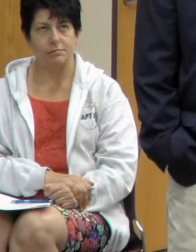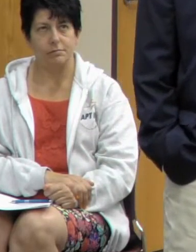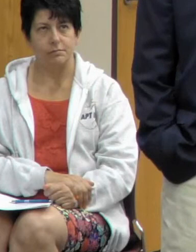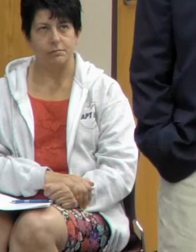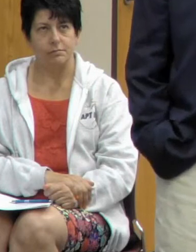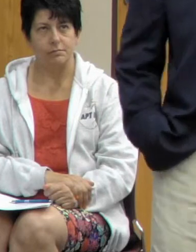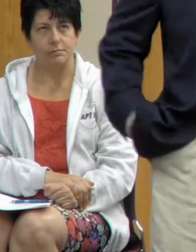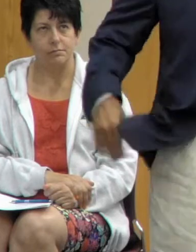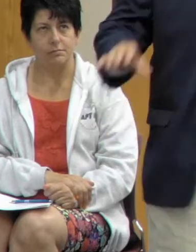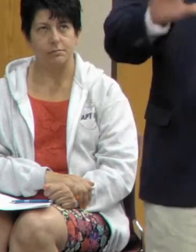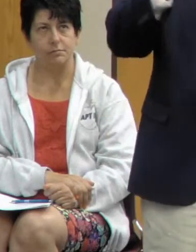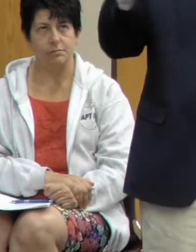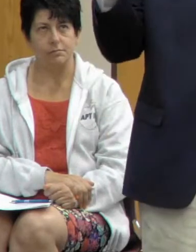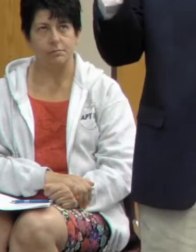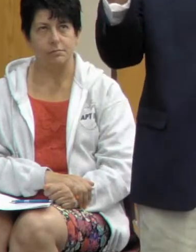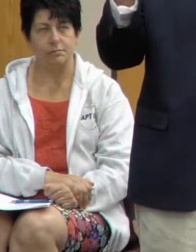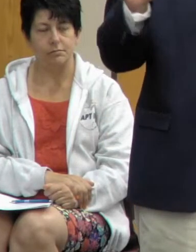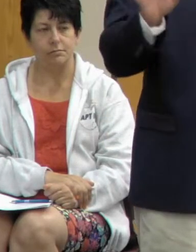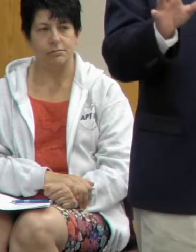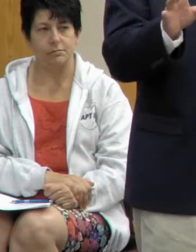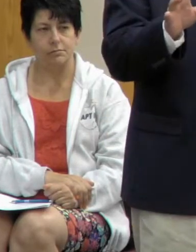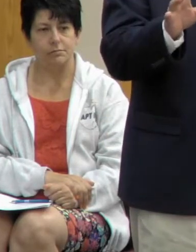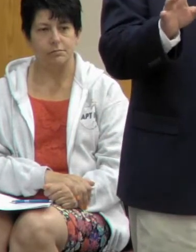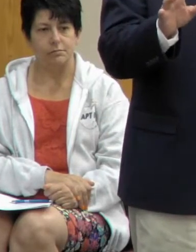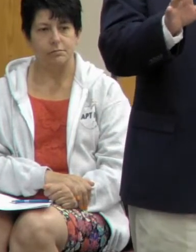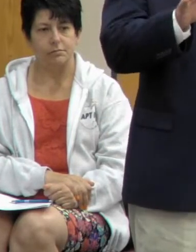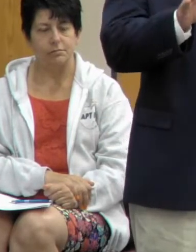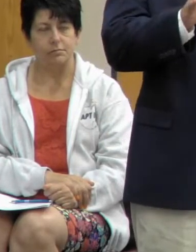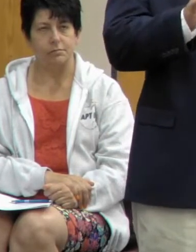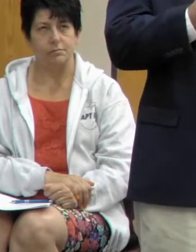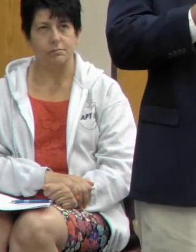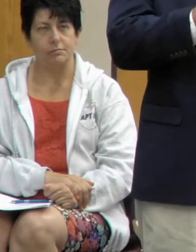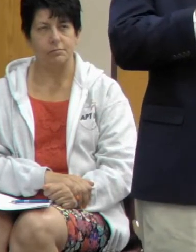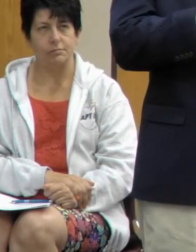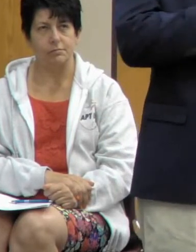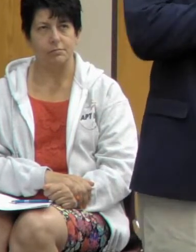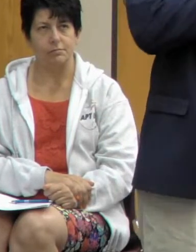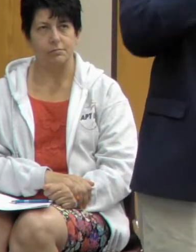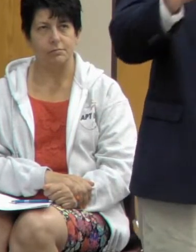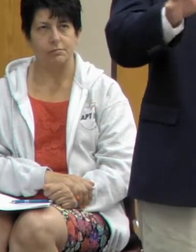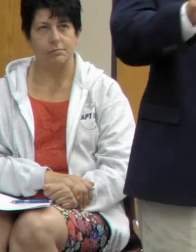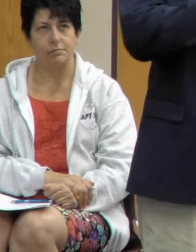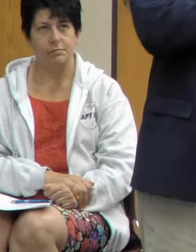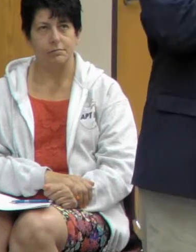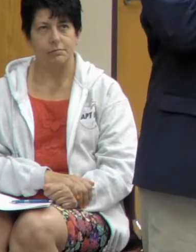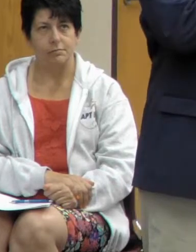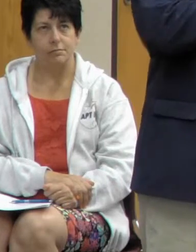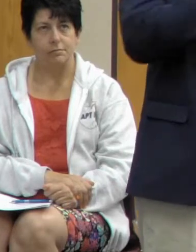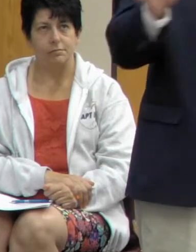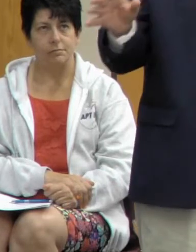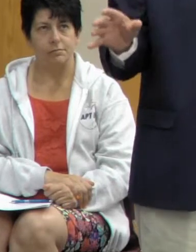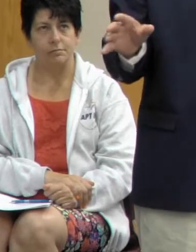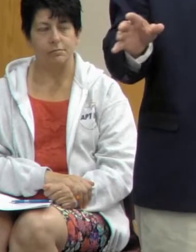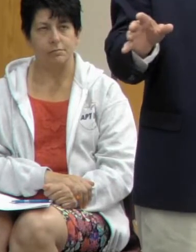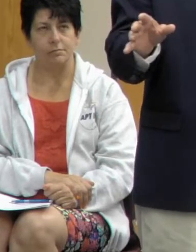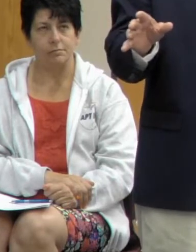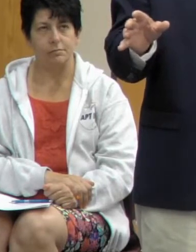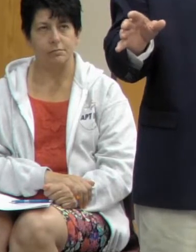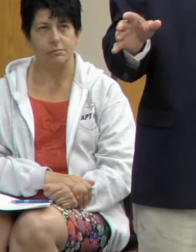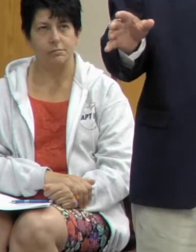It's just unbelievable. And I've been so lucky over my 36 years to work with great parents, a whole